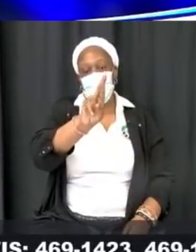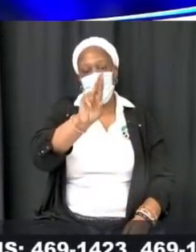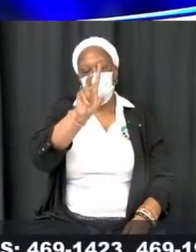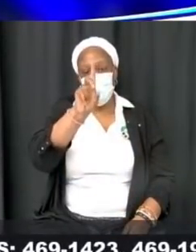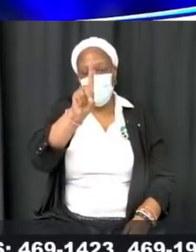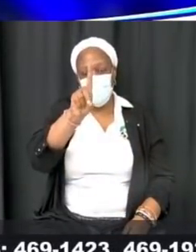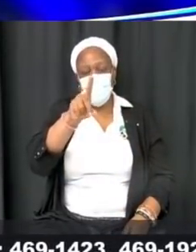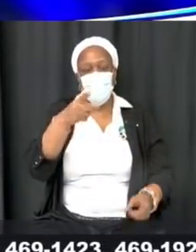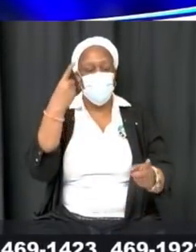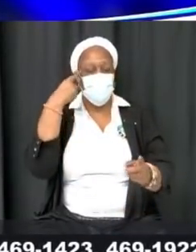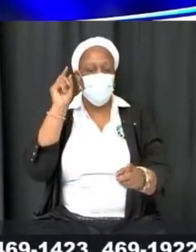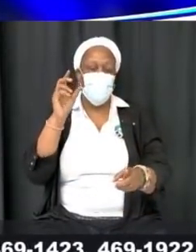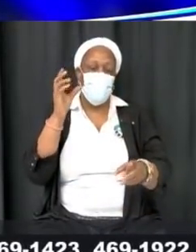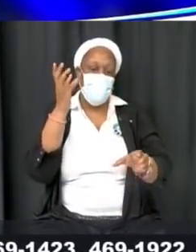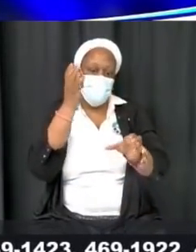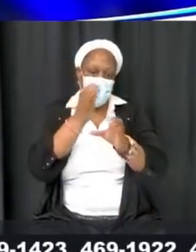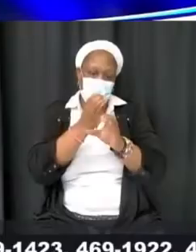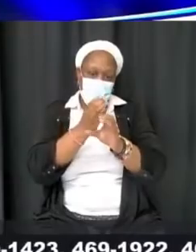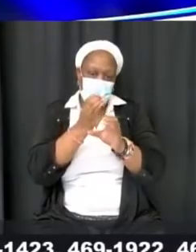process to complete.